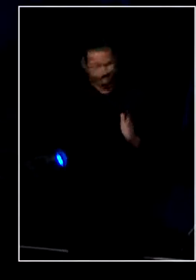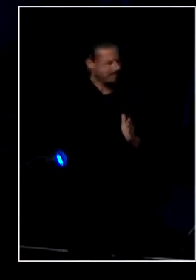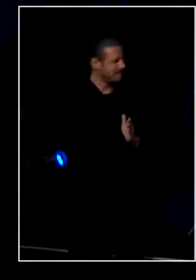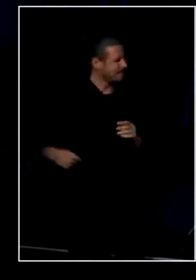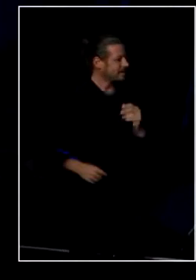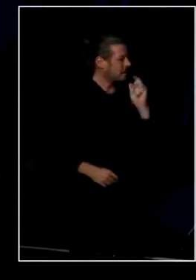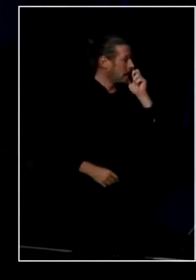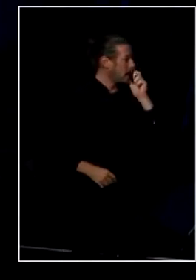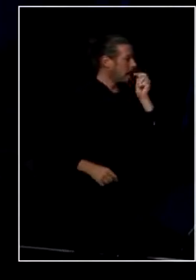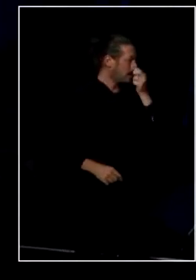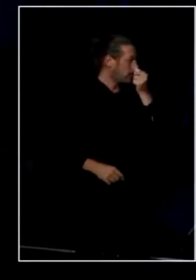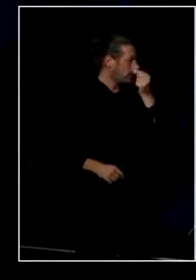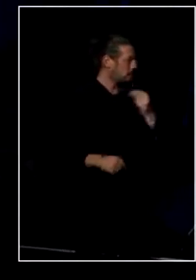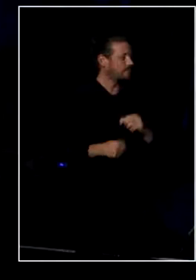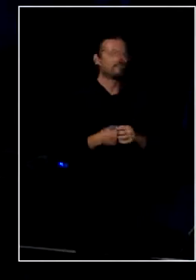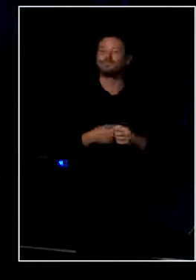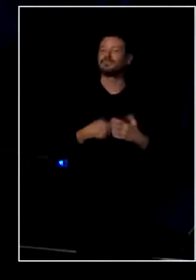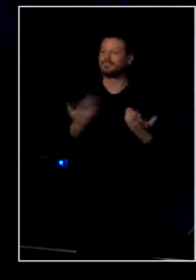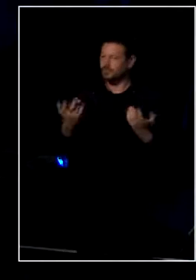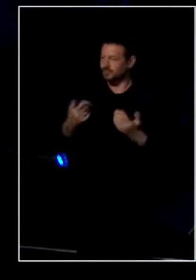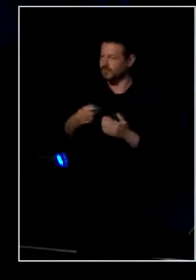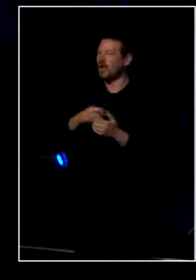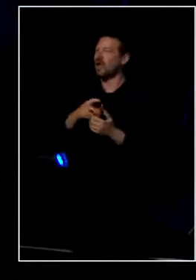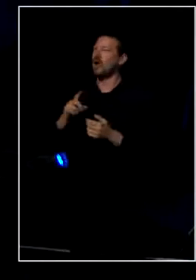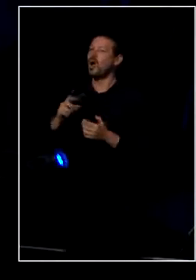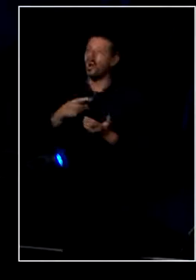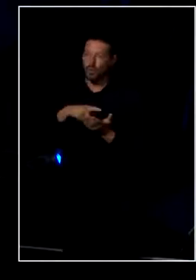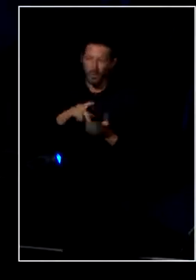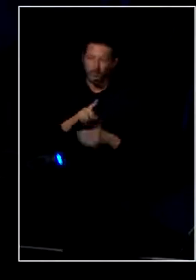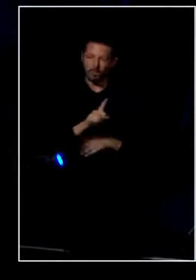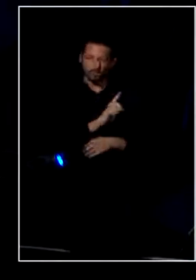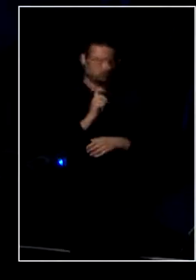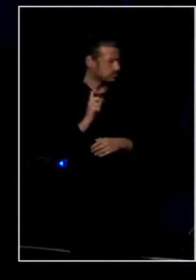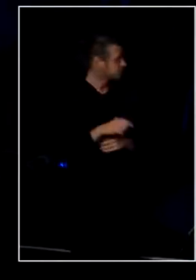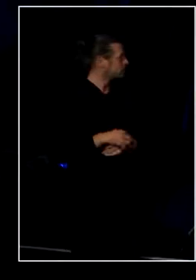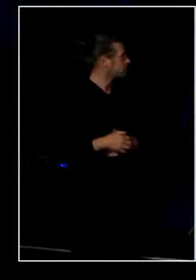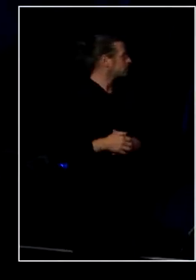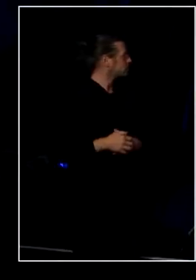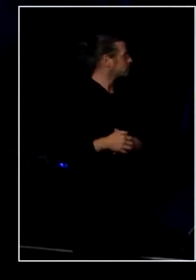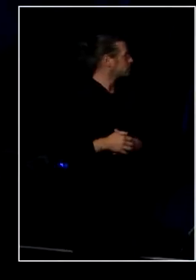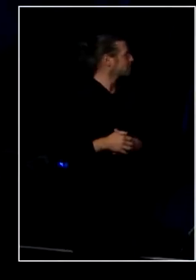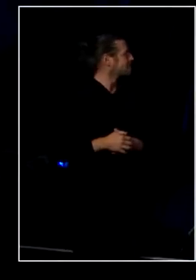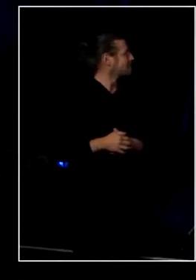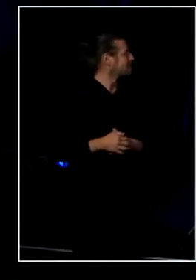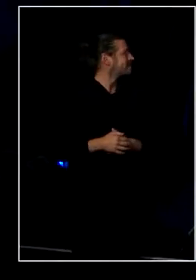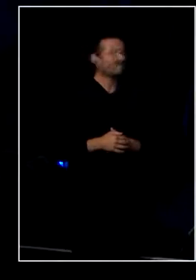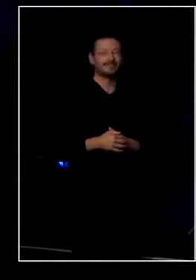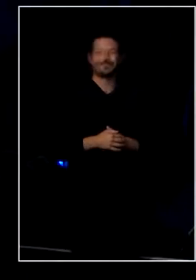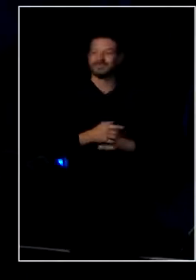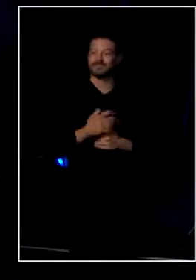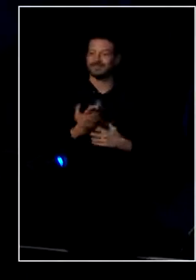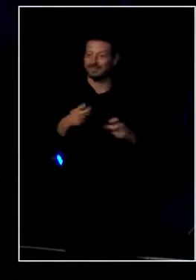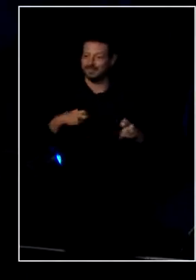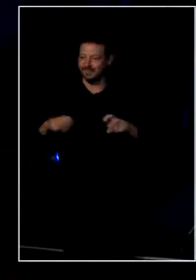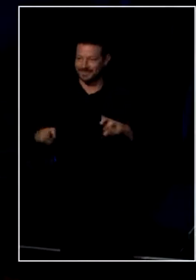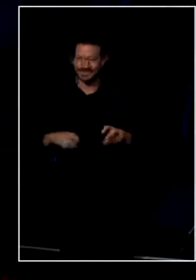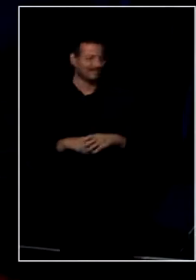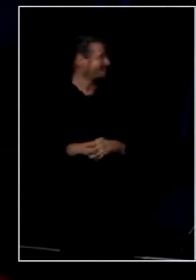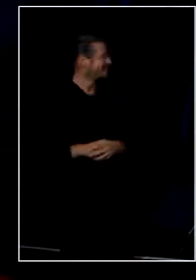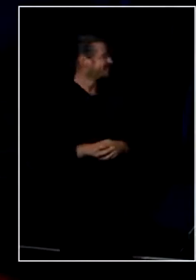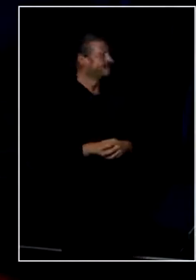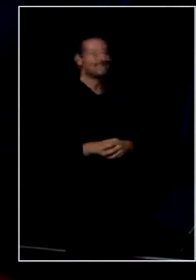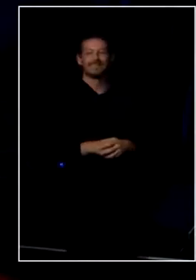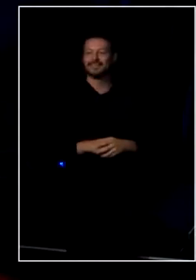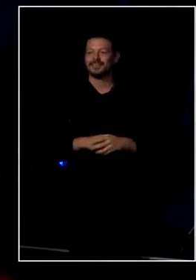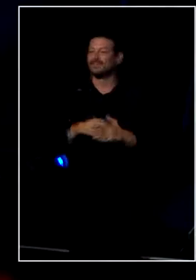move that out of the way. So I'll walk around, and I will do the actions on